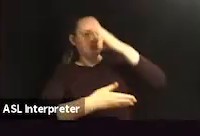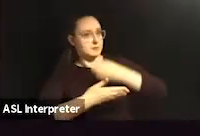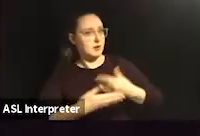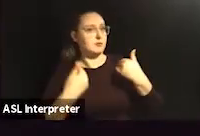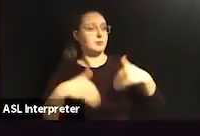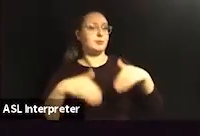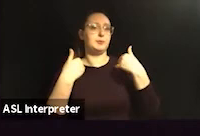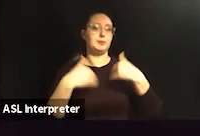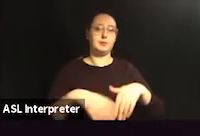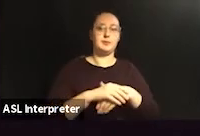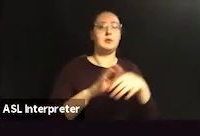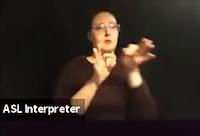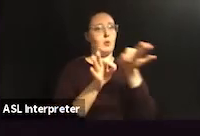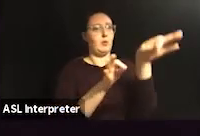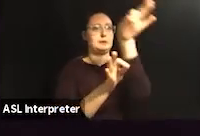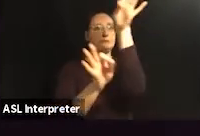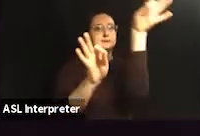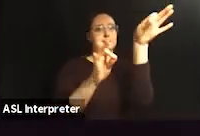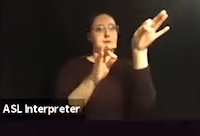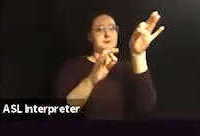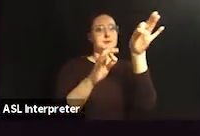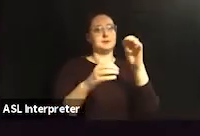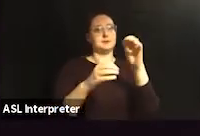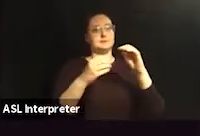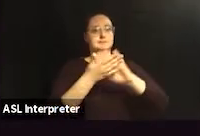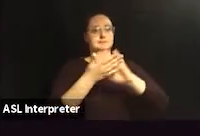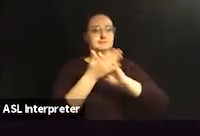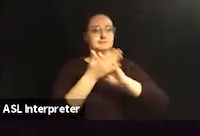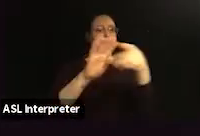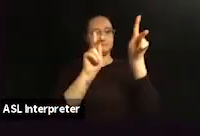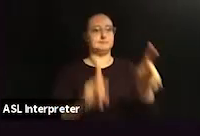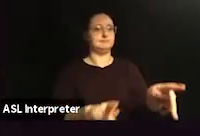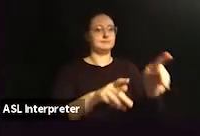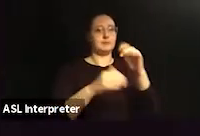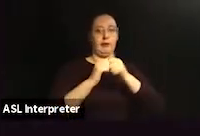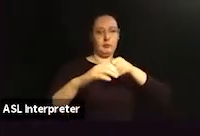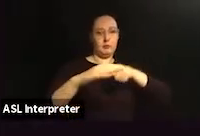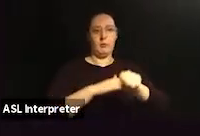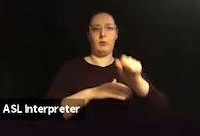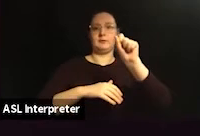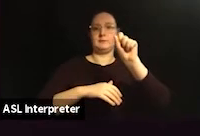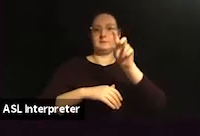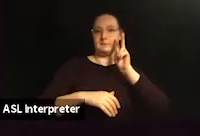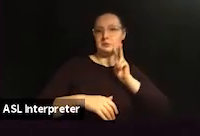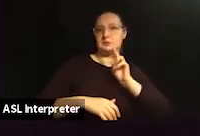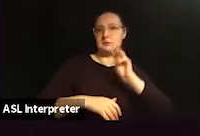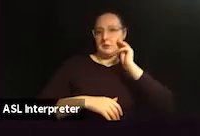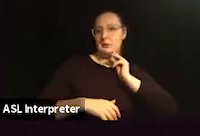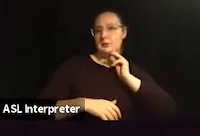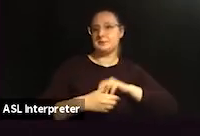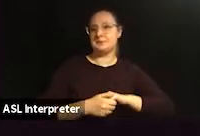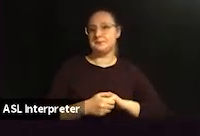Spirit, and born of the Virgin Mary. He suffered under Pontius Pilate, was